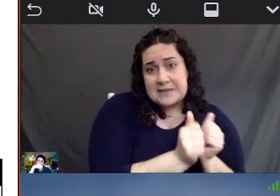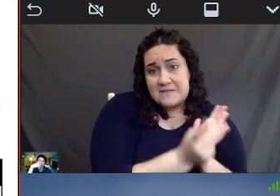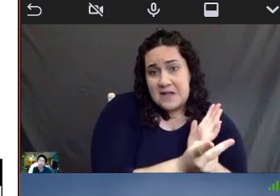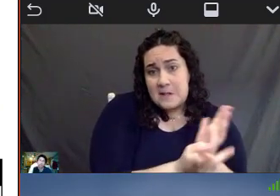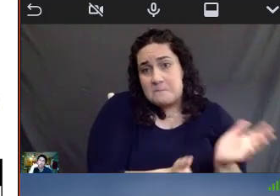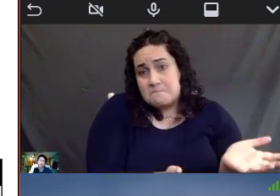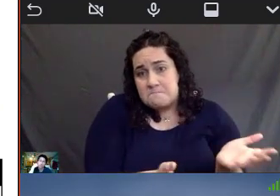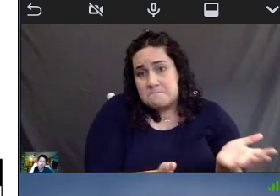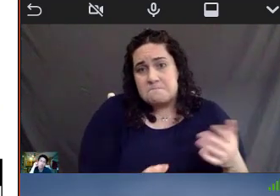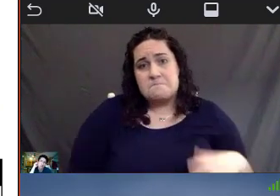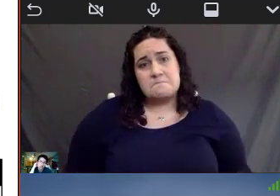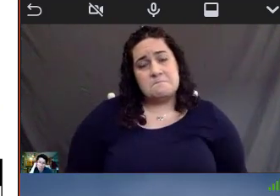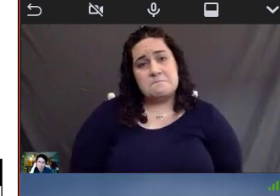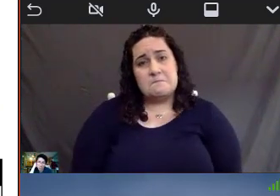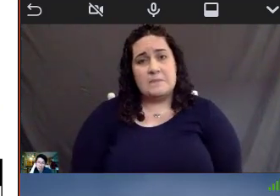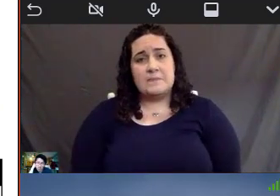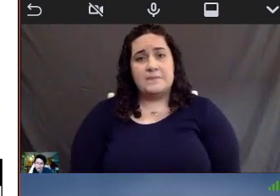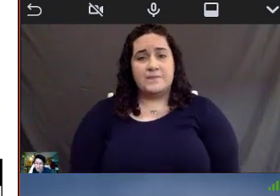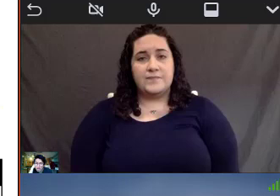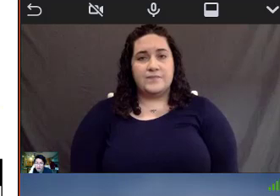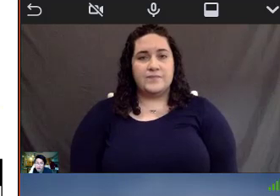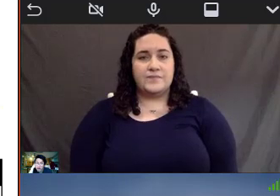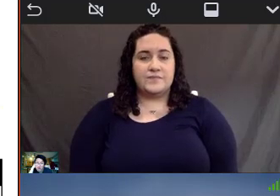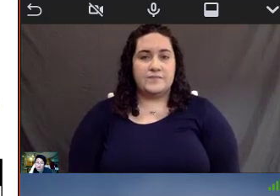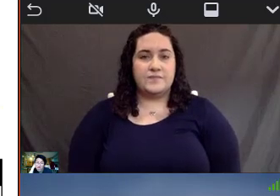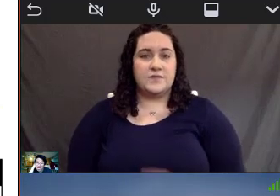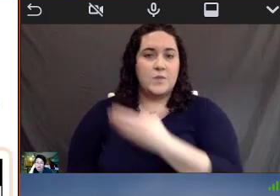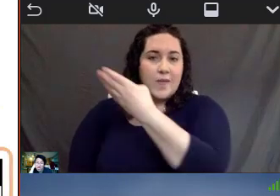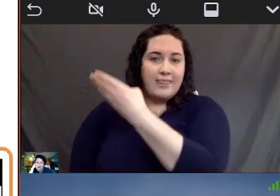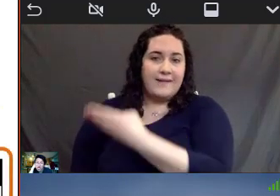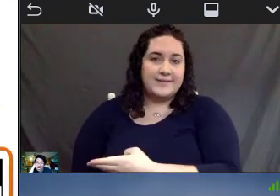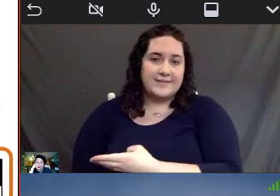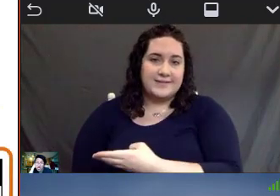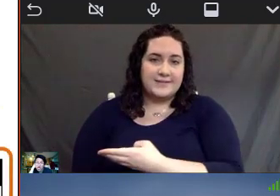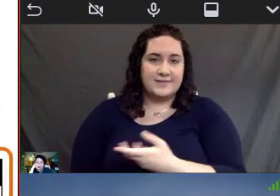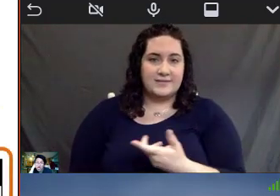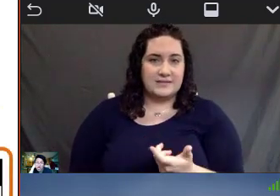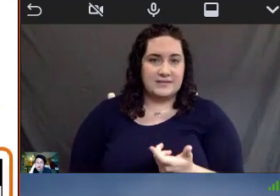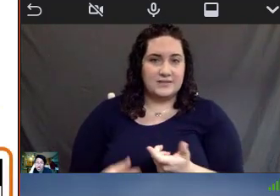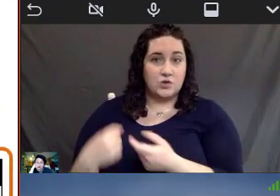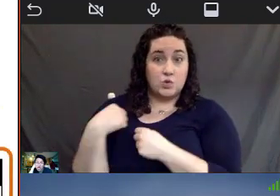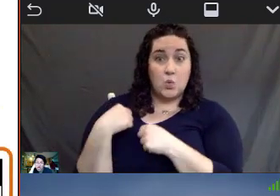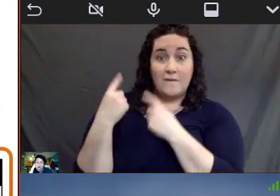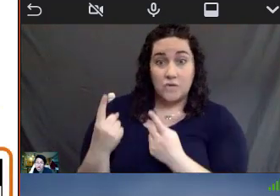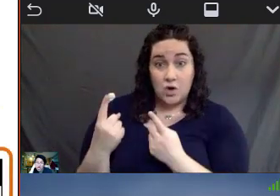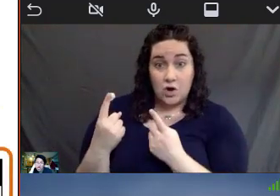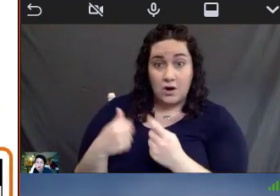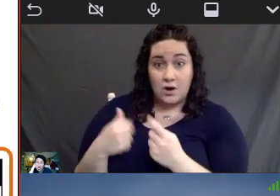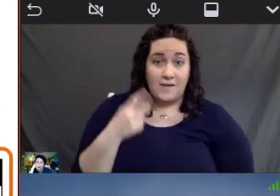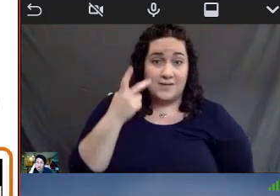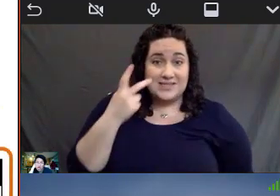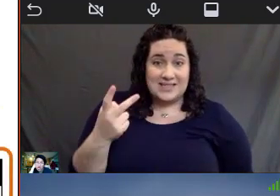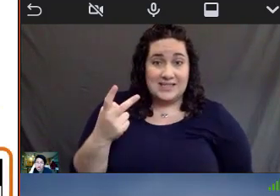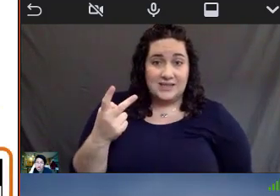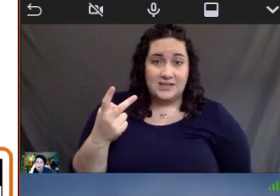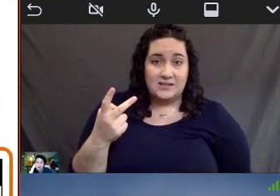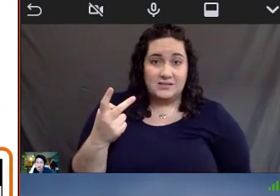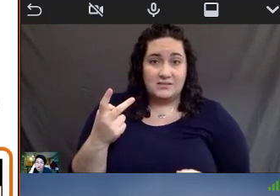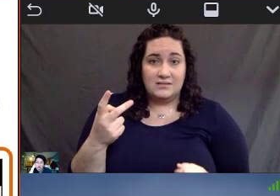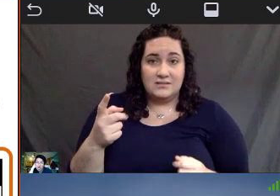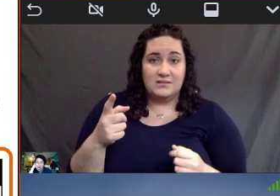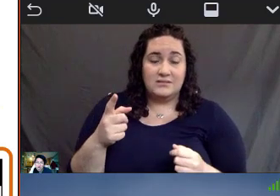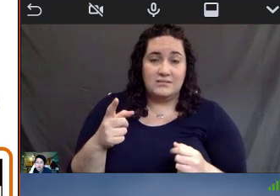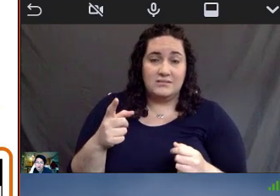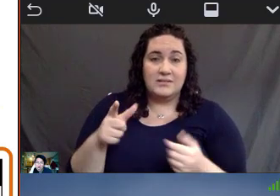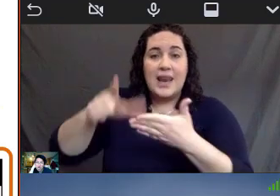So this is the kind of Rosetta Stone that I've seen for satisfactory pass and no pass. So again, this is from that same website that I linked to